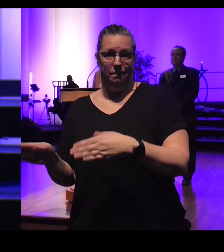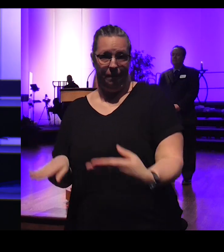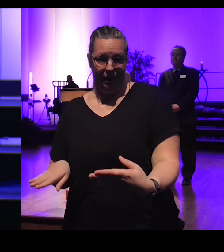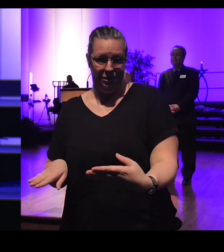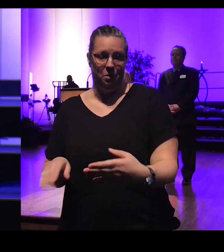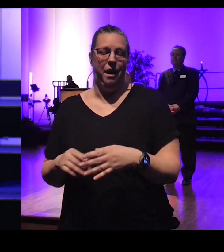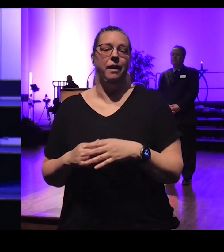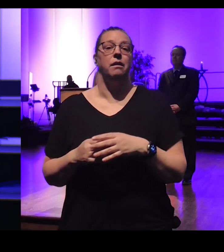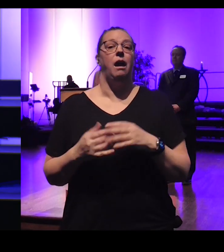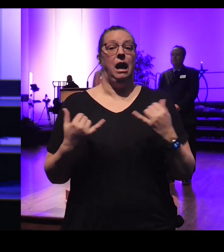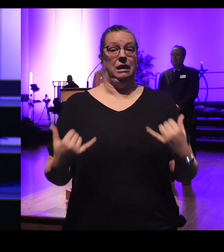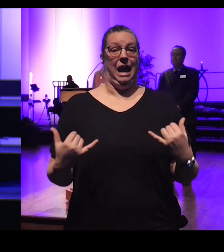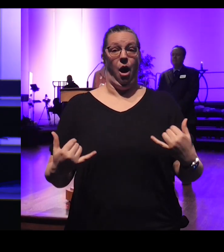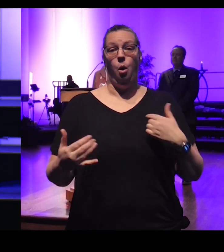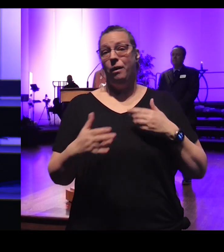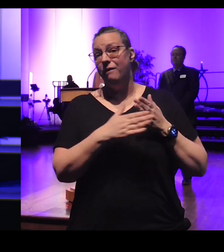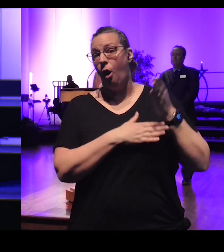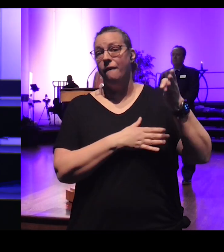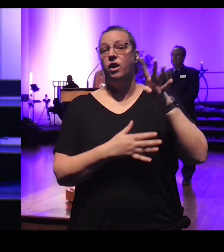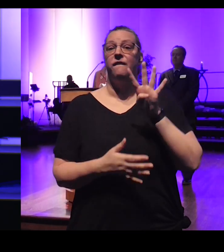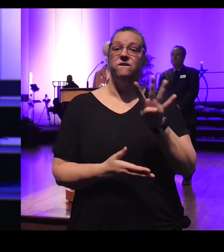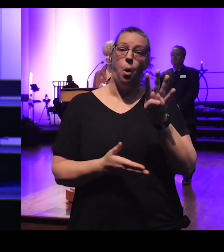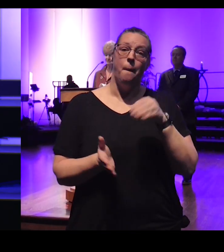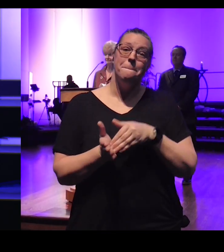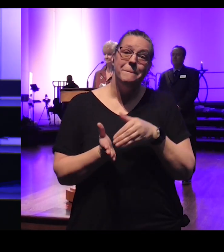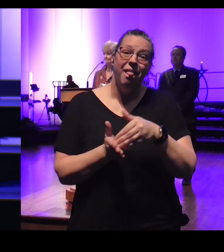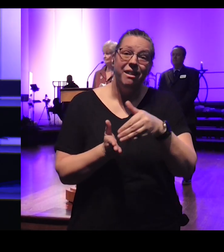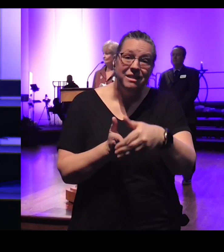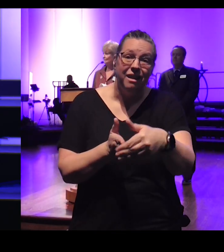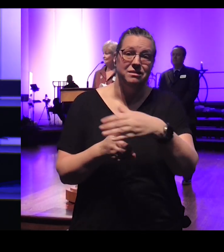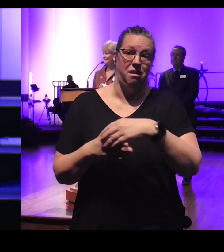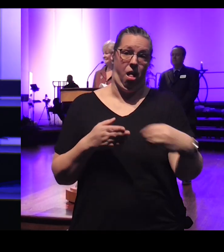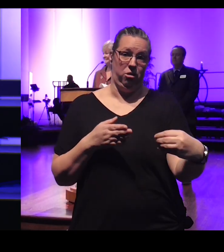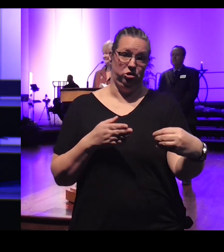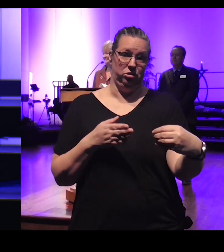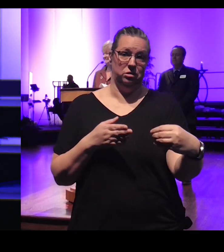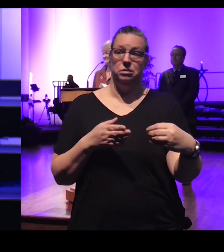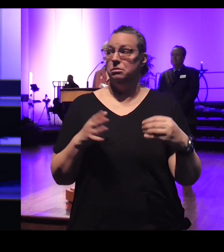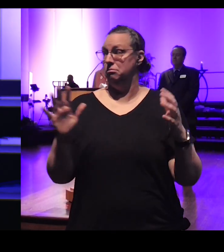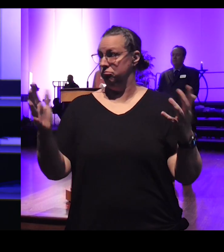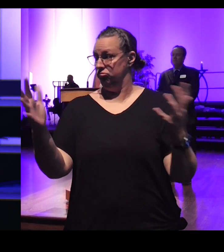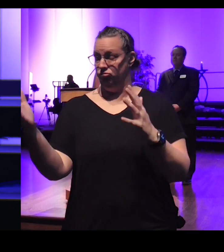the fund now stands at over $4 million.